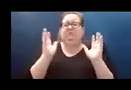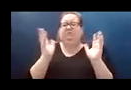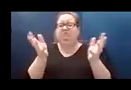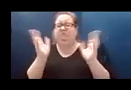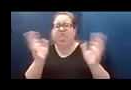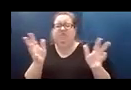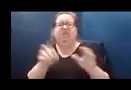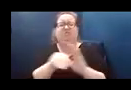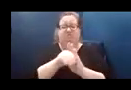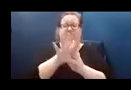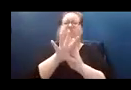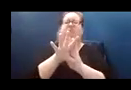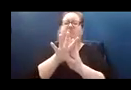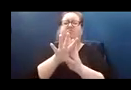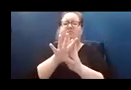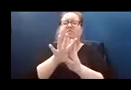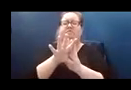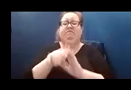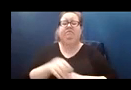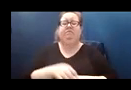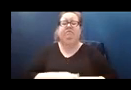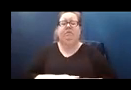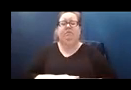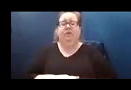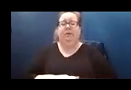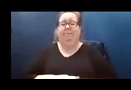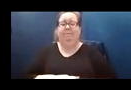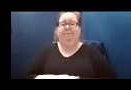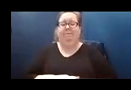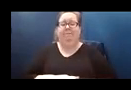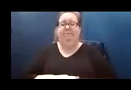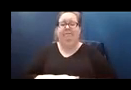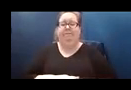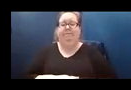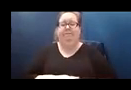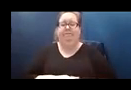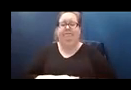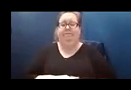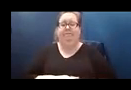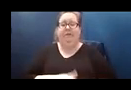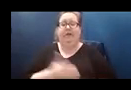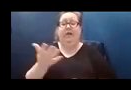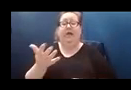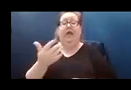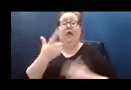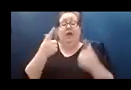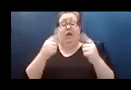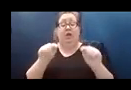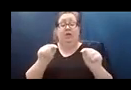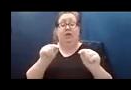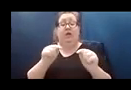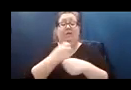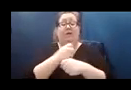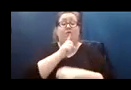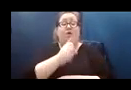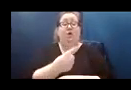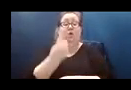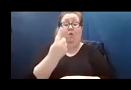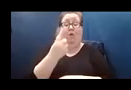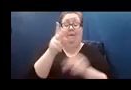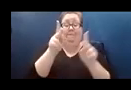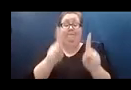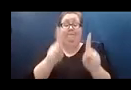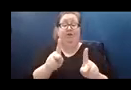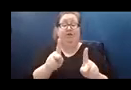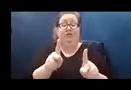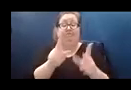on. And we use what we call one mic, making sure one person is speaking at the time. Everyone else can